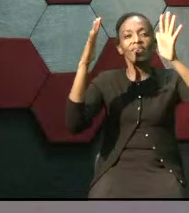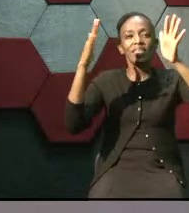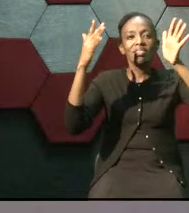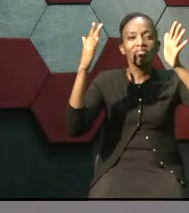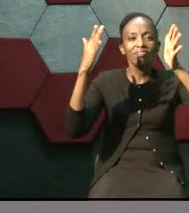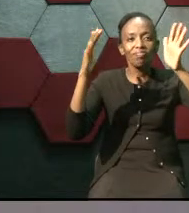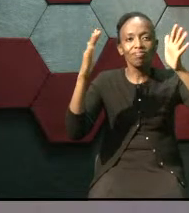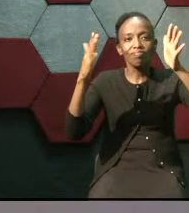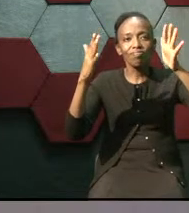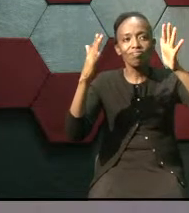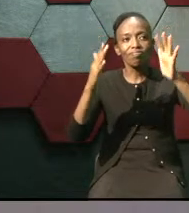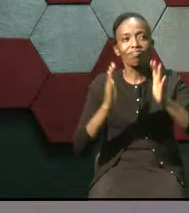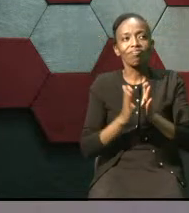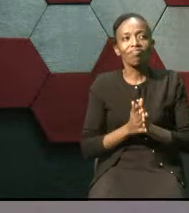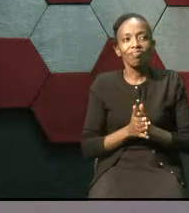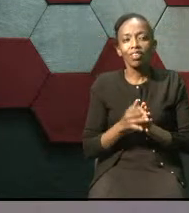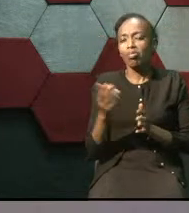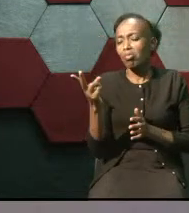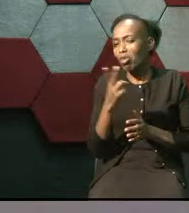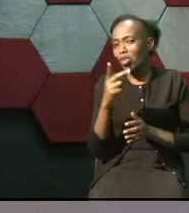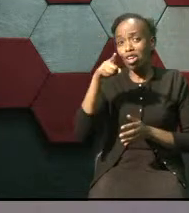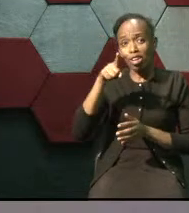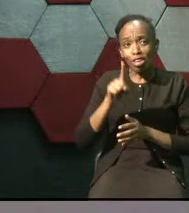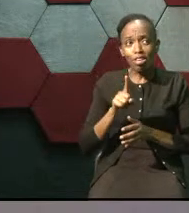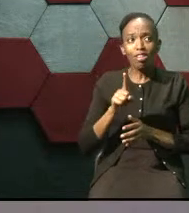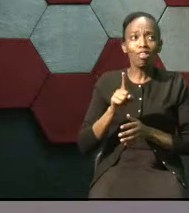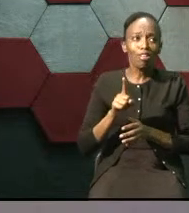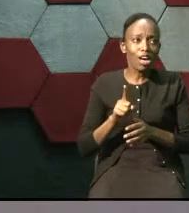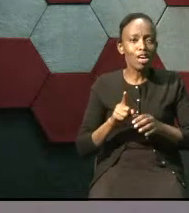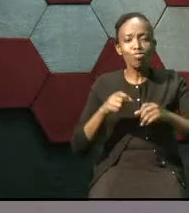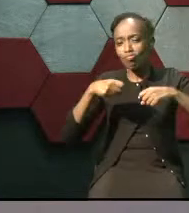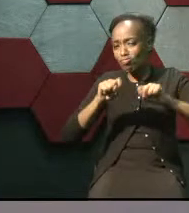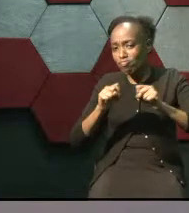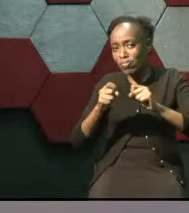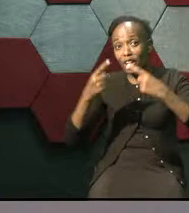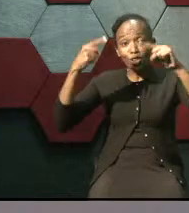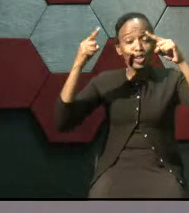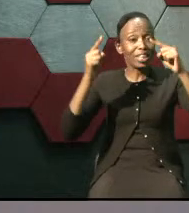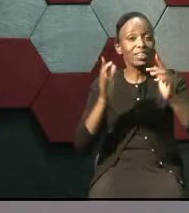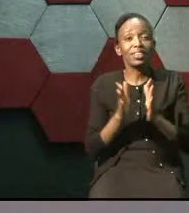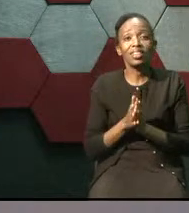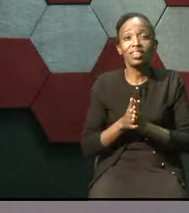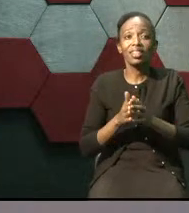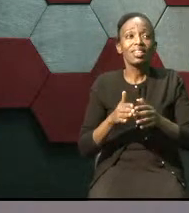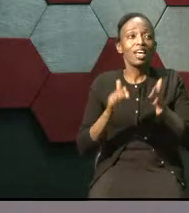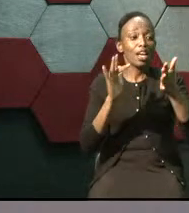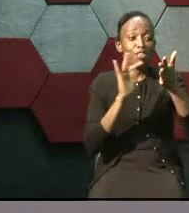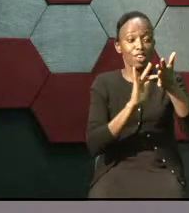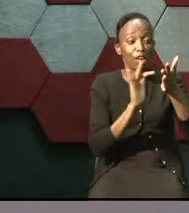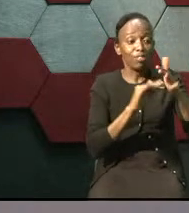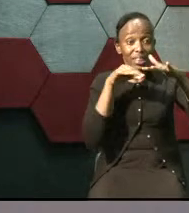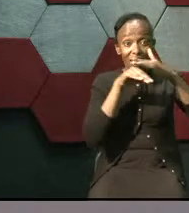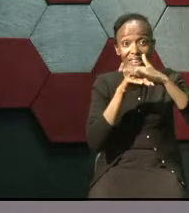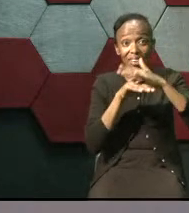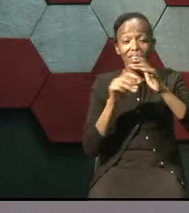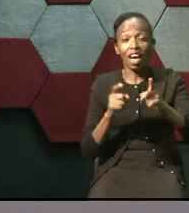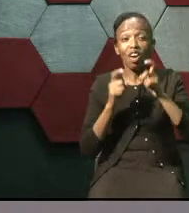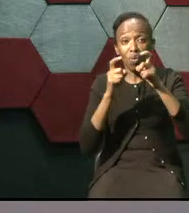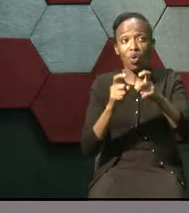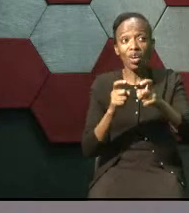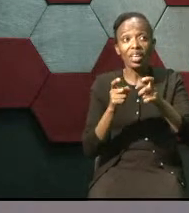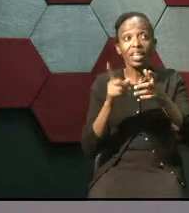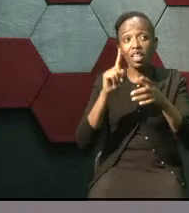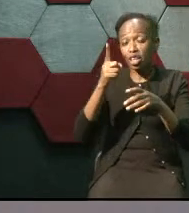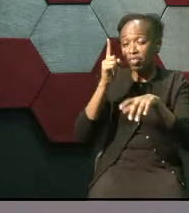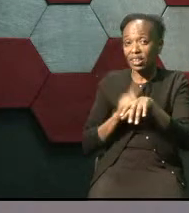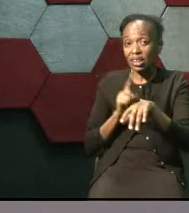Congratulations, Angela Collins. You guys are on the bike to success with that motorcycle fingerprint access award. And Vanessa, this is the first